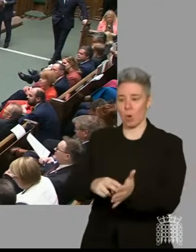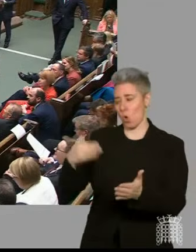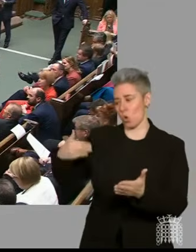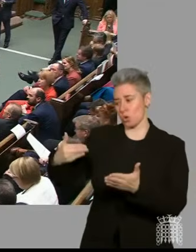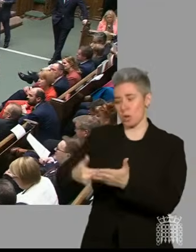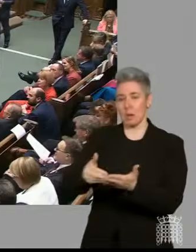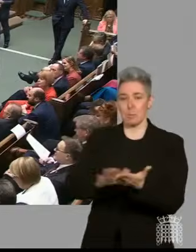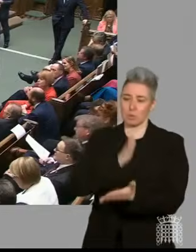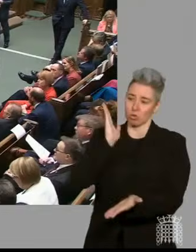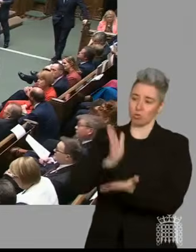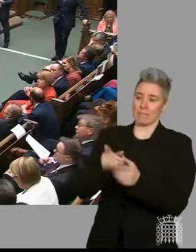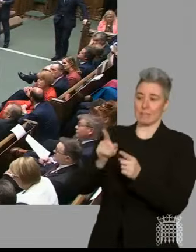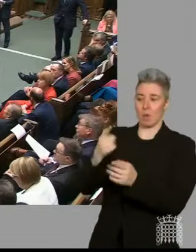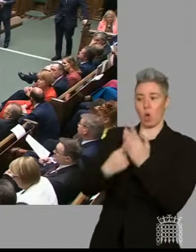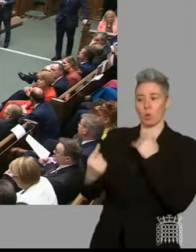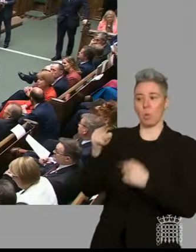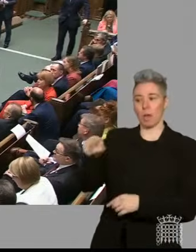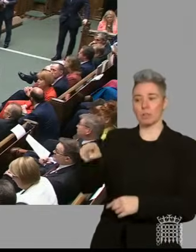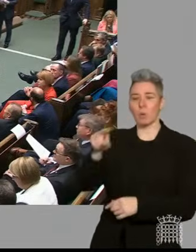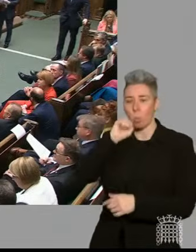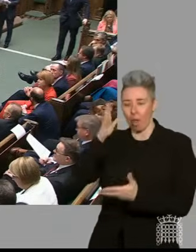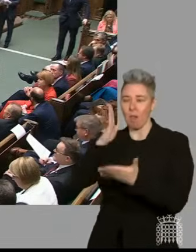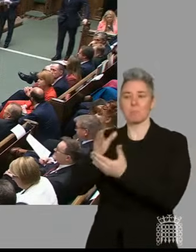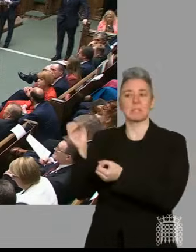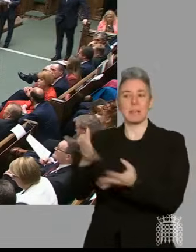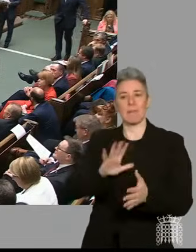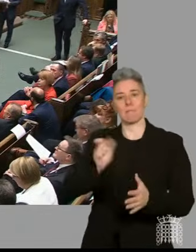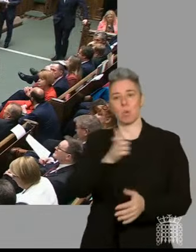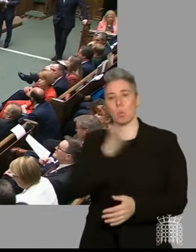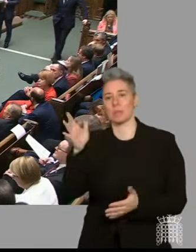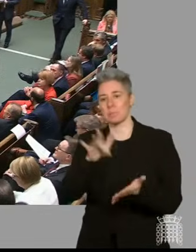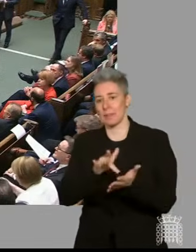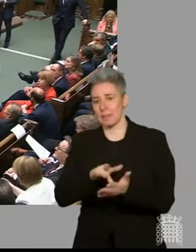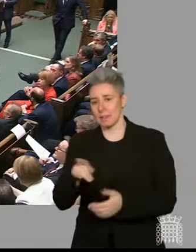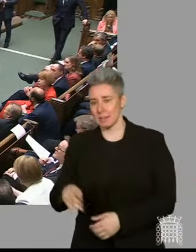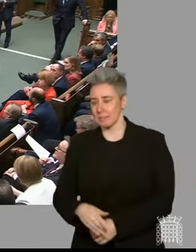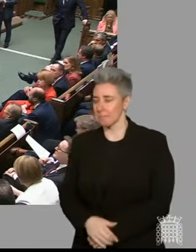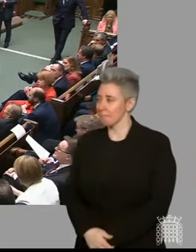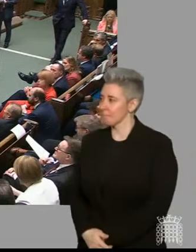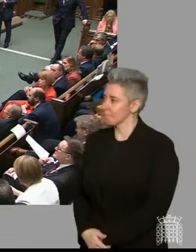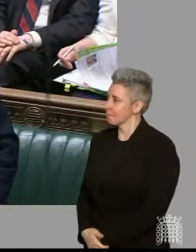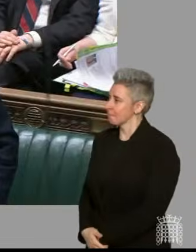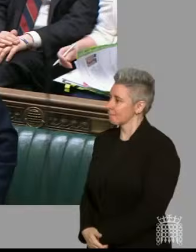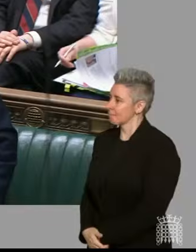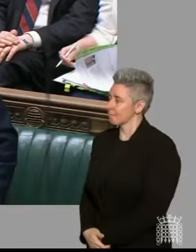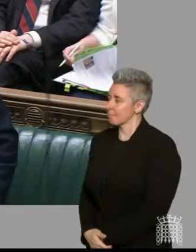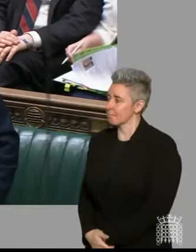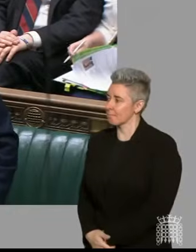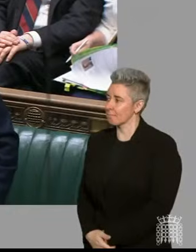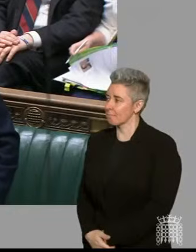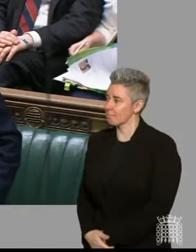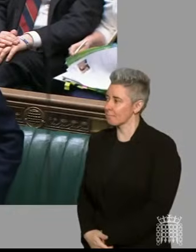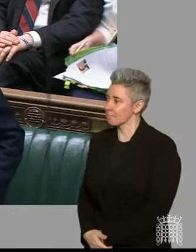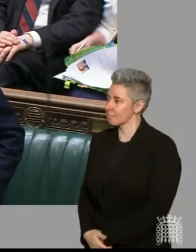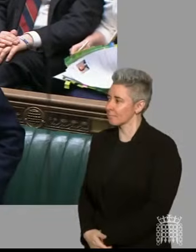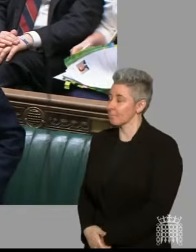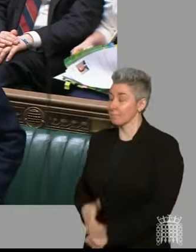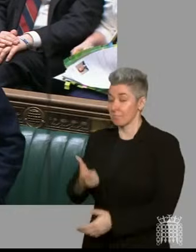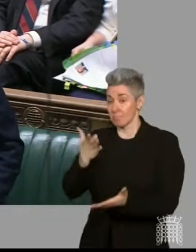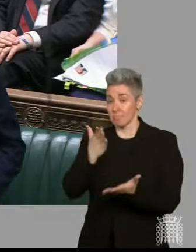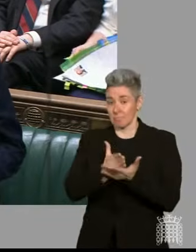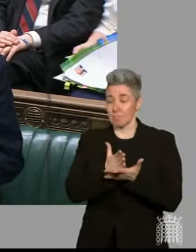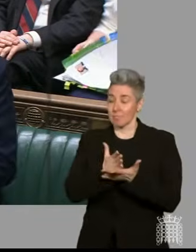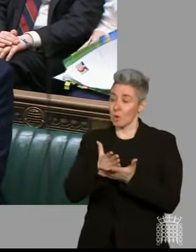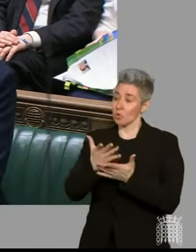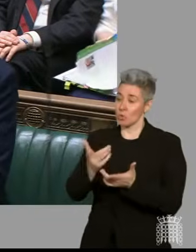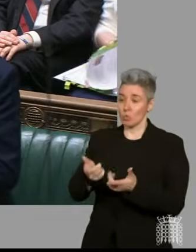Well, as ever, my right honourable friend is absolutely correct to highlight the record of Labour's Police and Crime